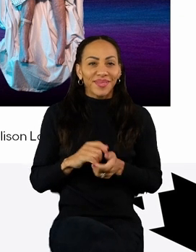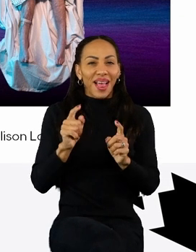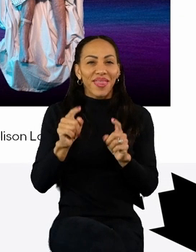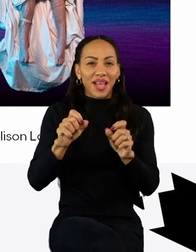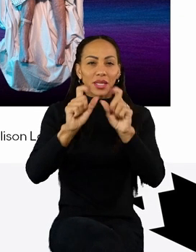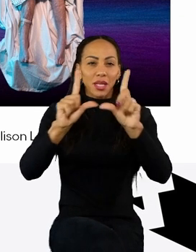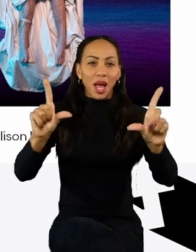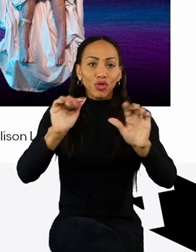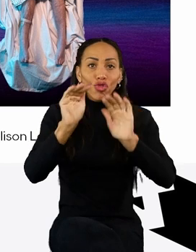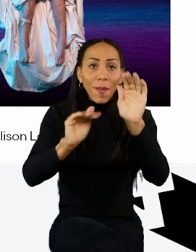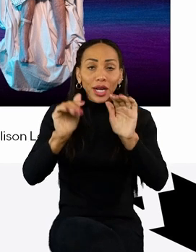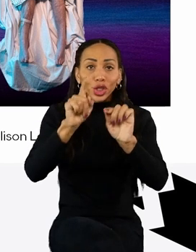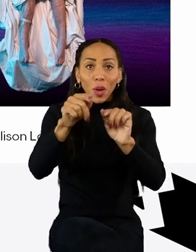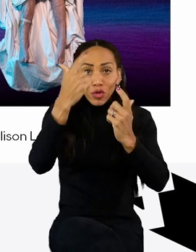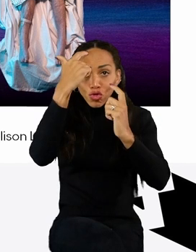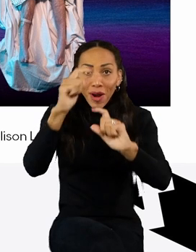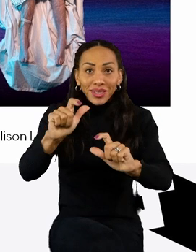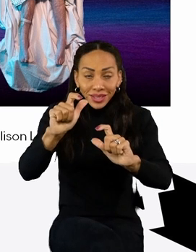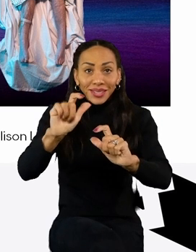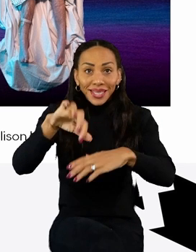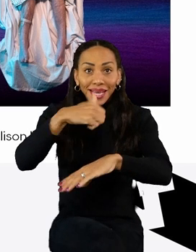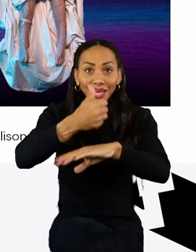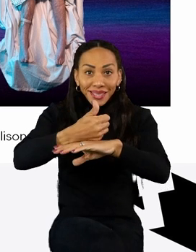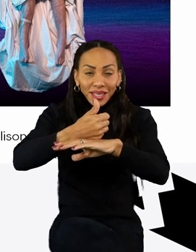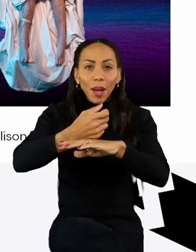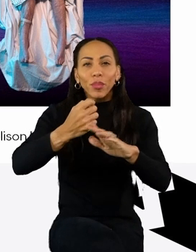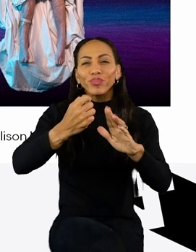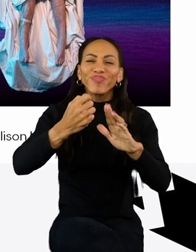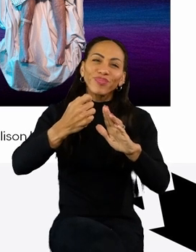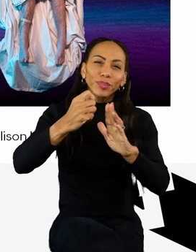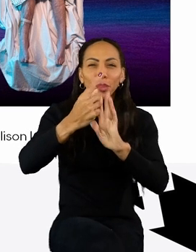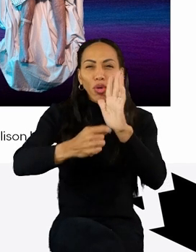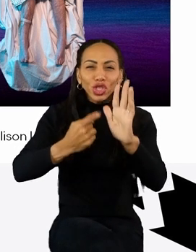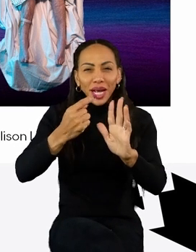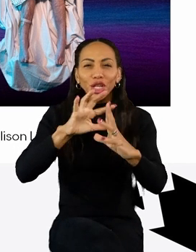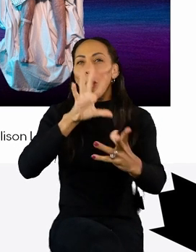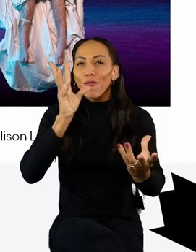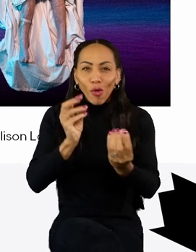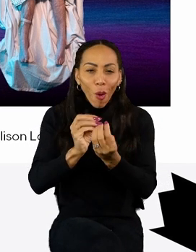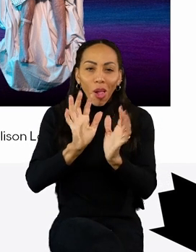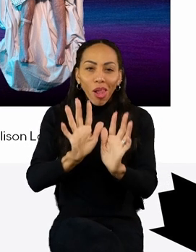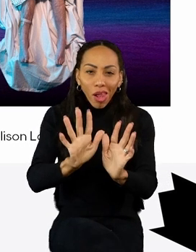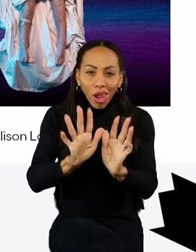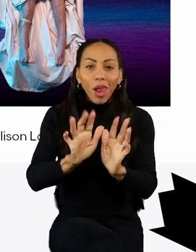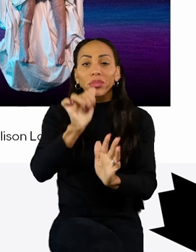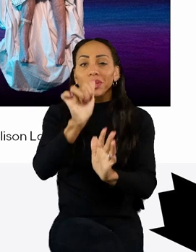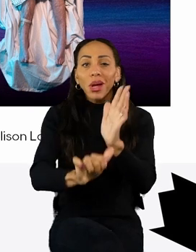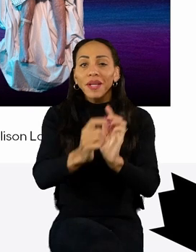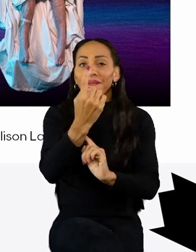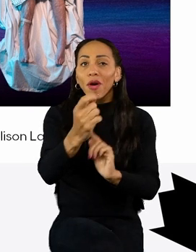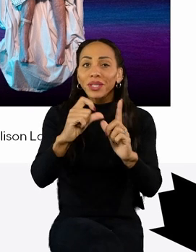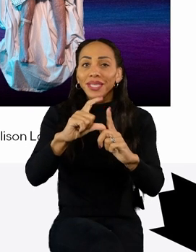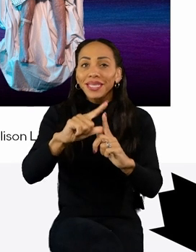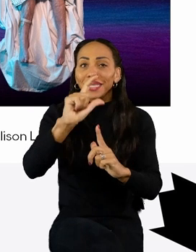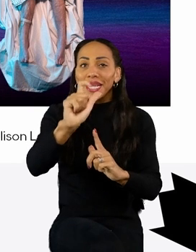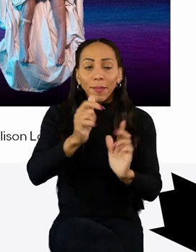that's just a little slide, just a reminder about the particular residency we're running now. No, sorry, the project overall.